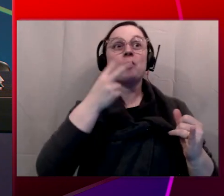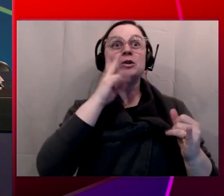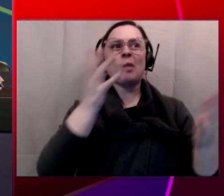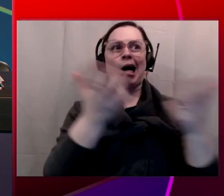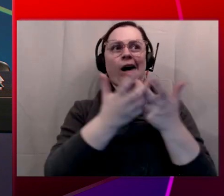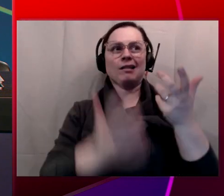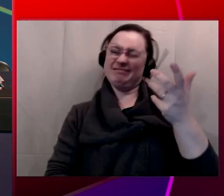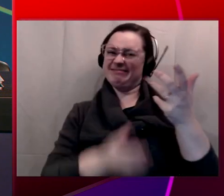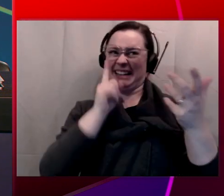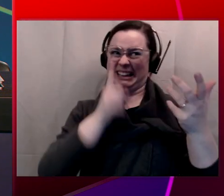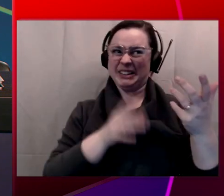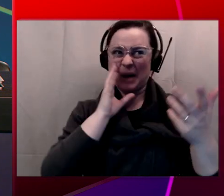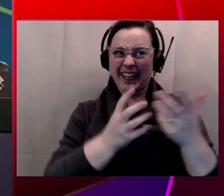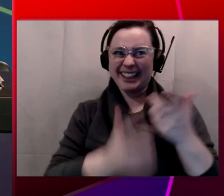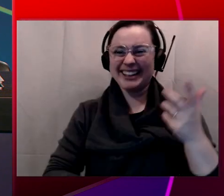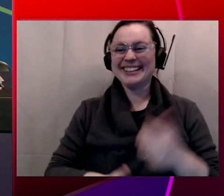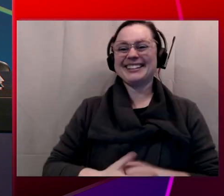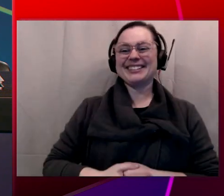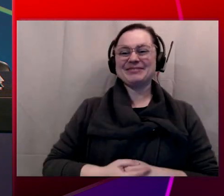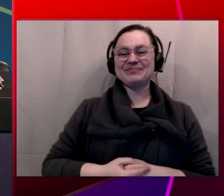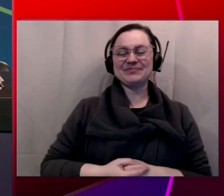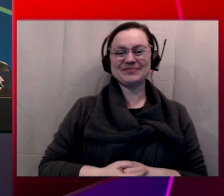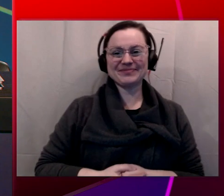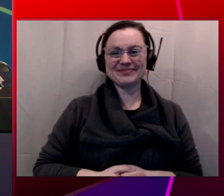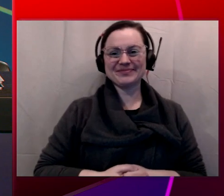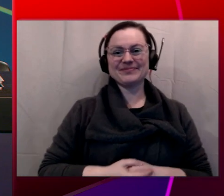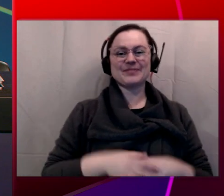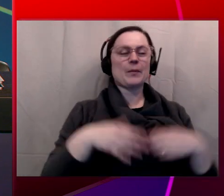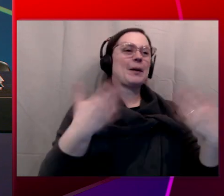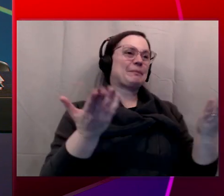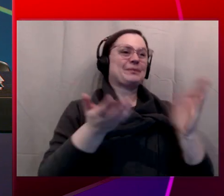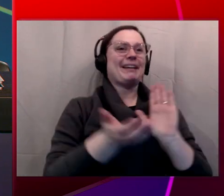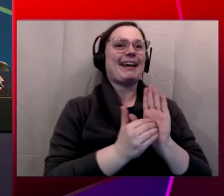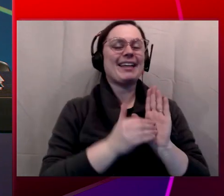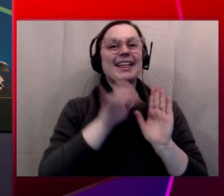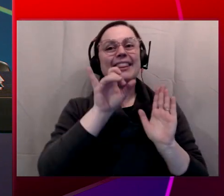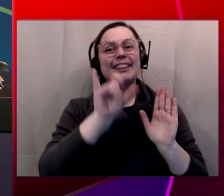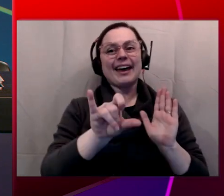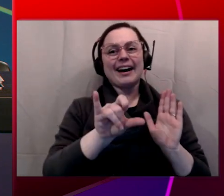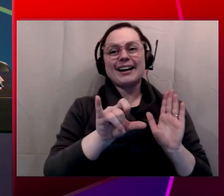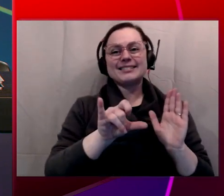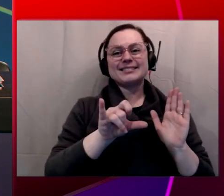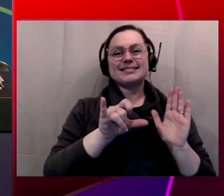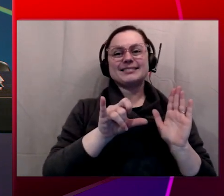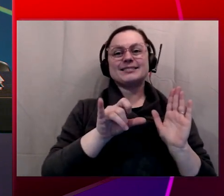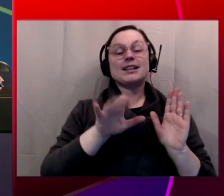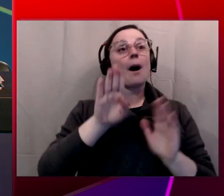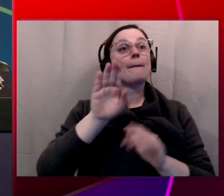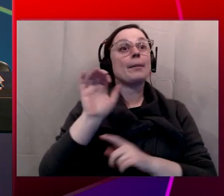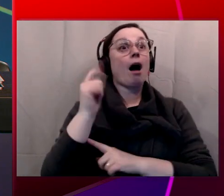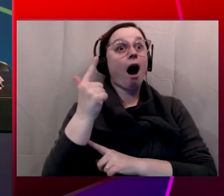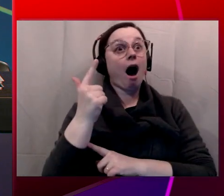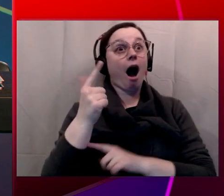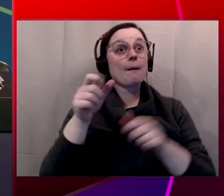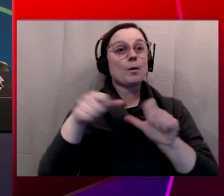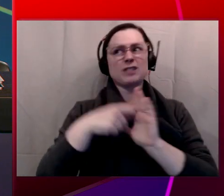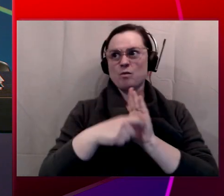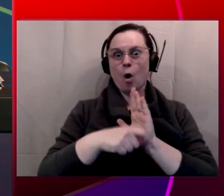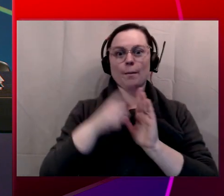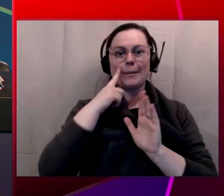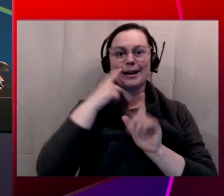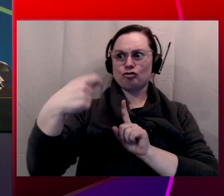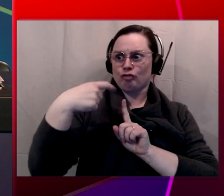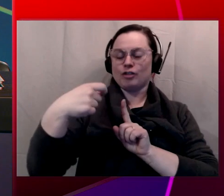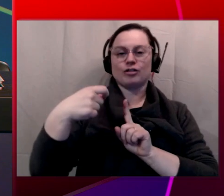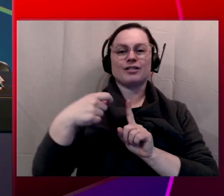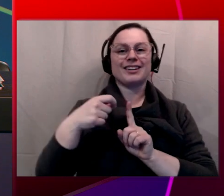Yeah. Okay. Well, again, that's one of those blog posts where I was triggered because there is this awesome thread